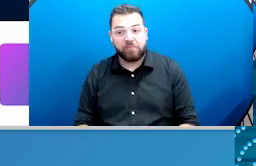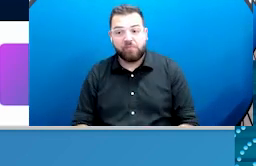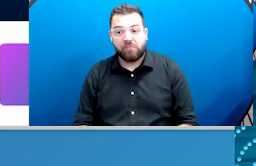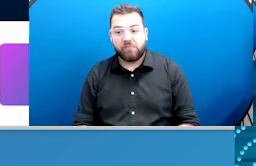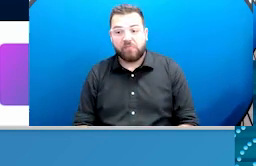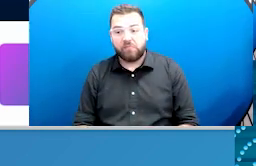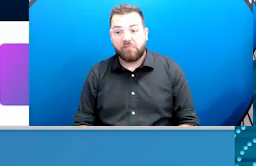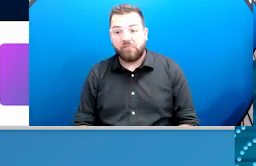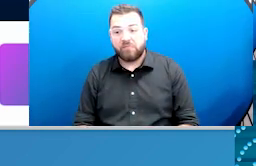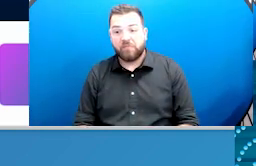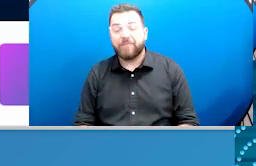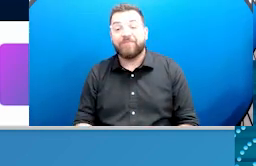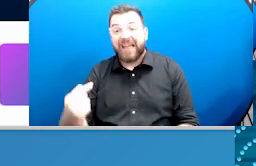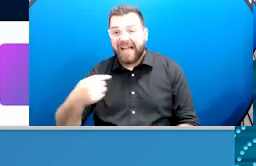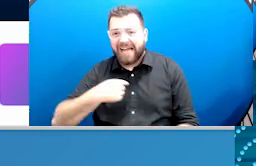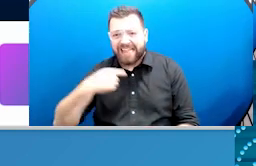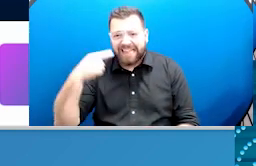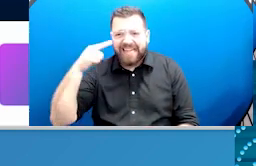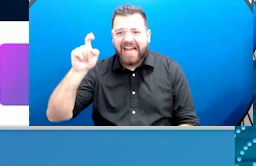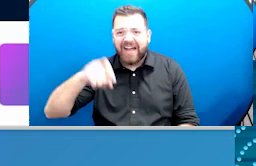think I might have to look for a new profession.